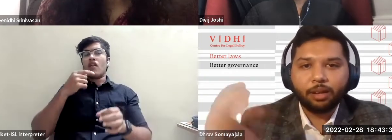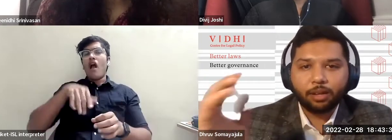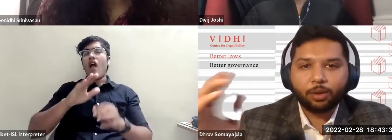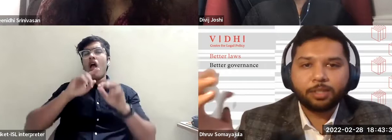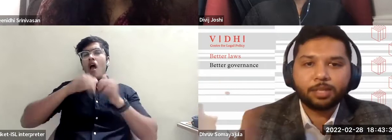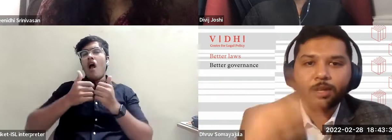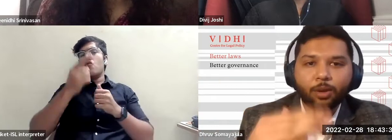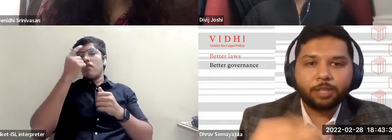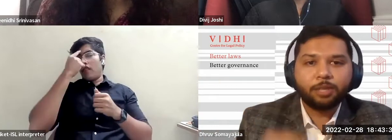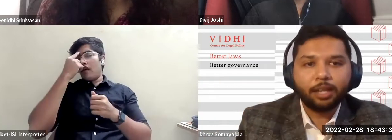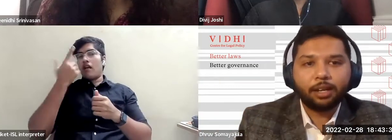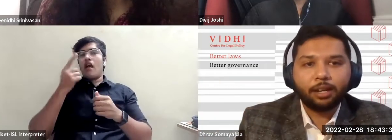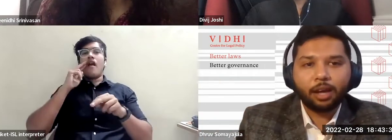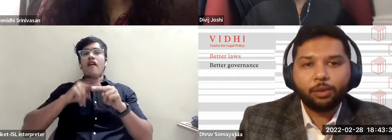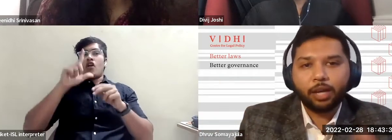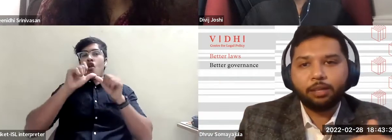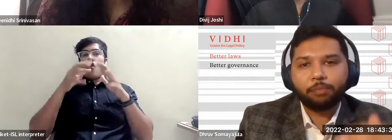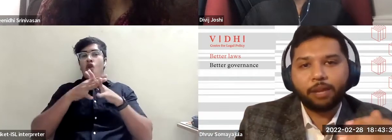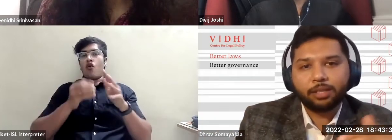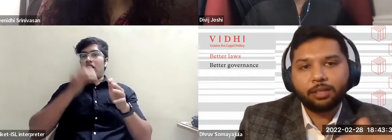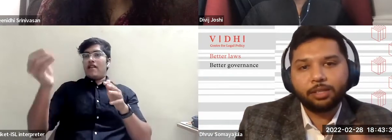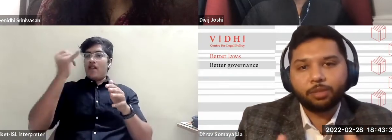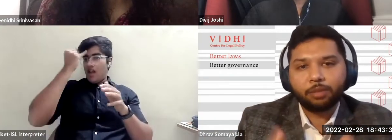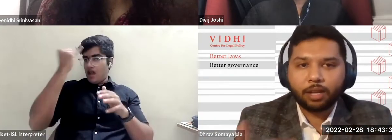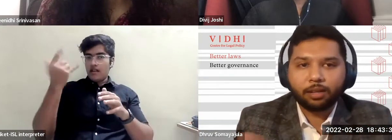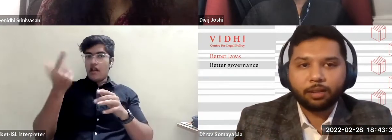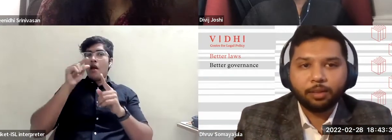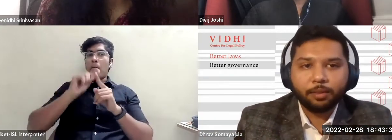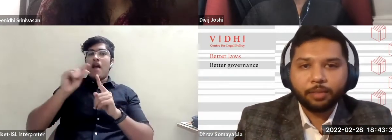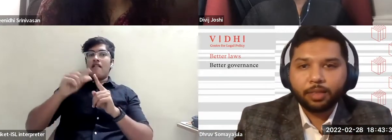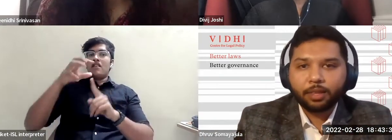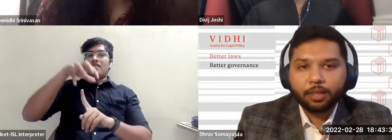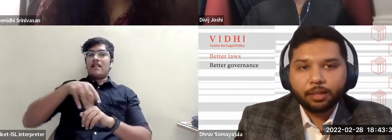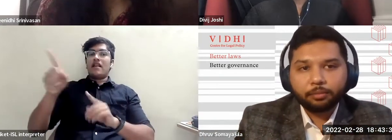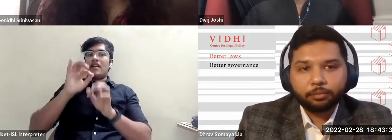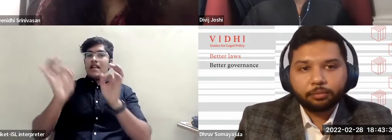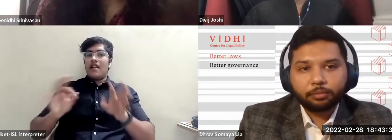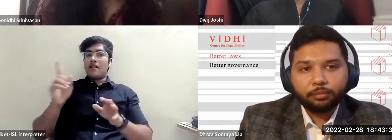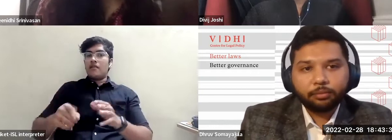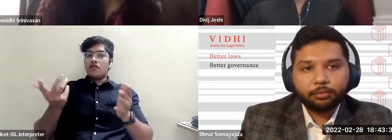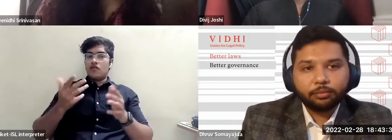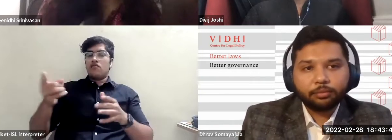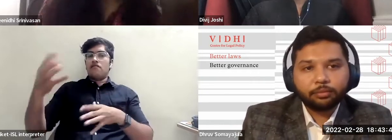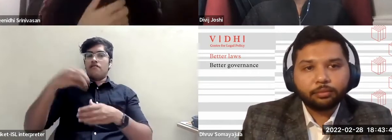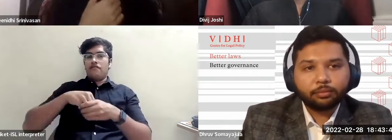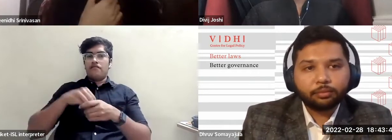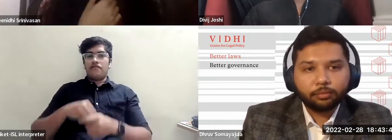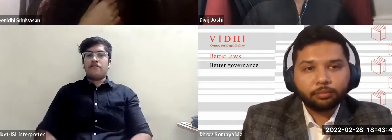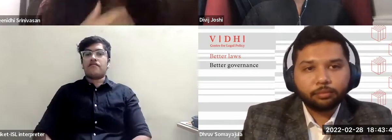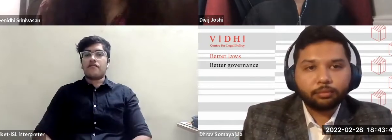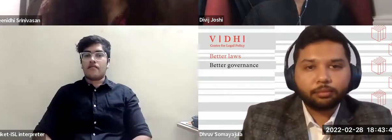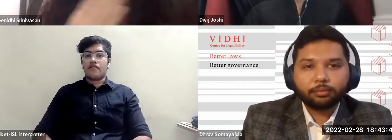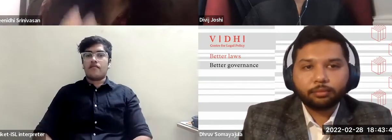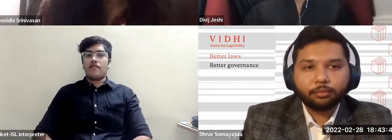between concepts that the law is bringing in and how ready private sector needs to be for that? Sure. No, so just last week we